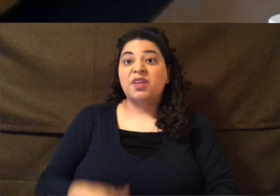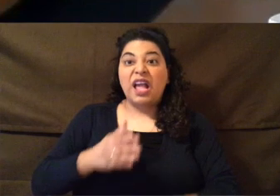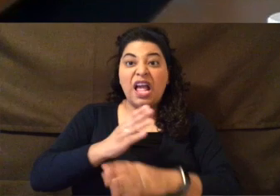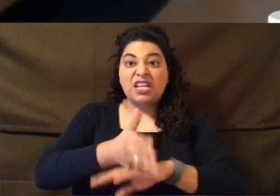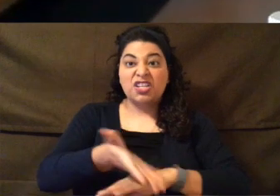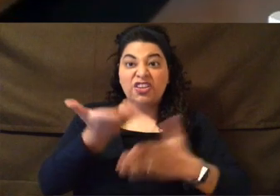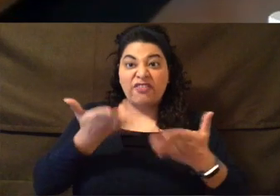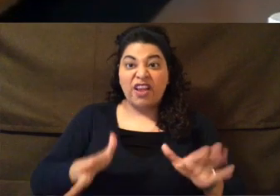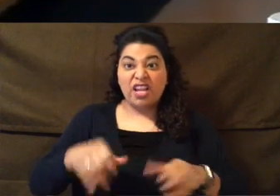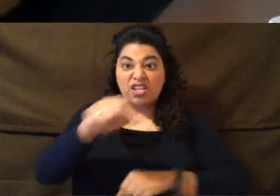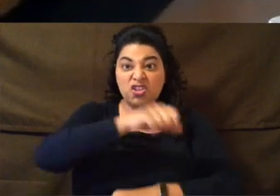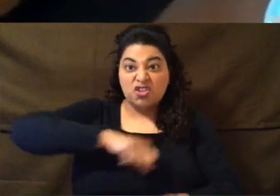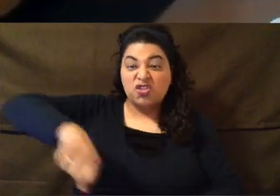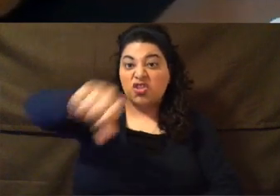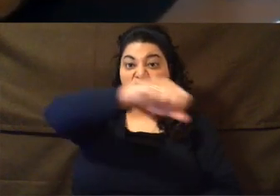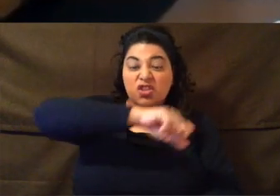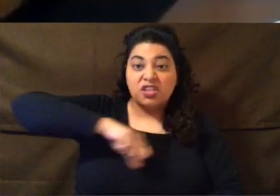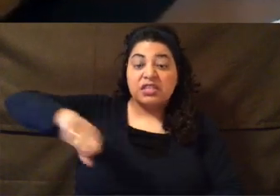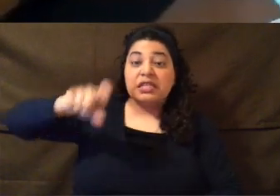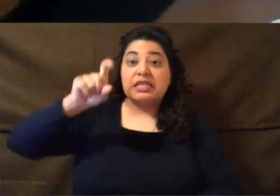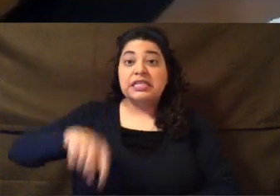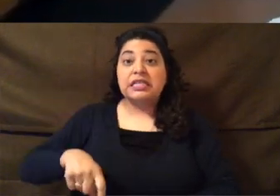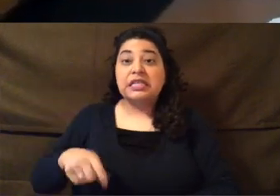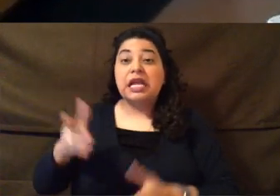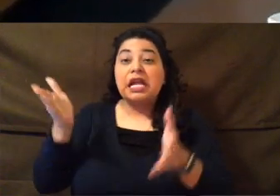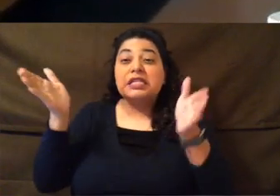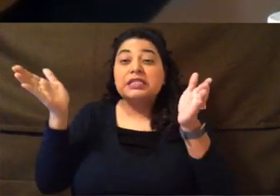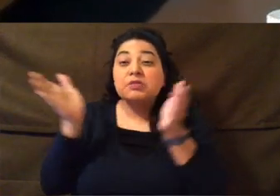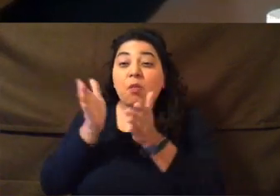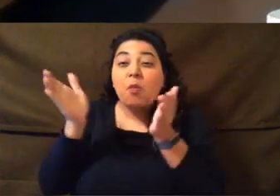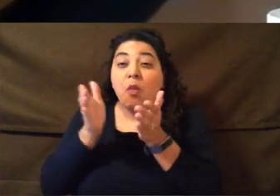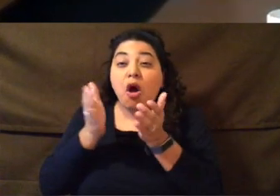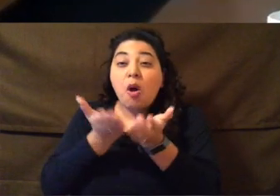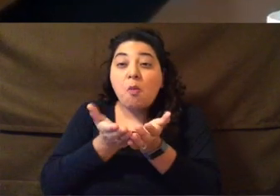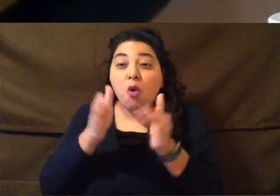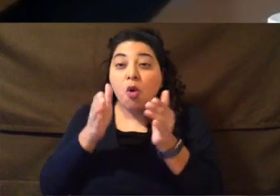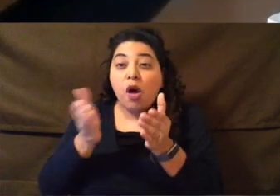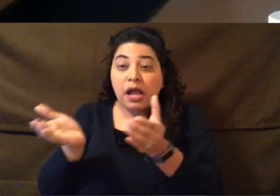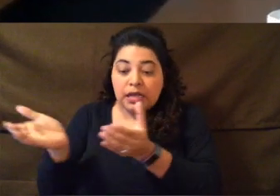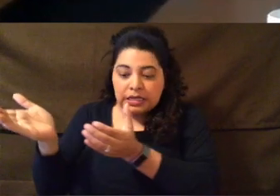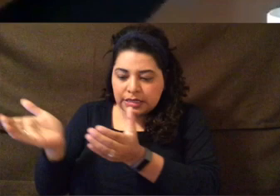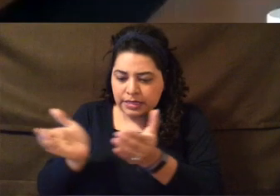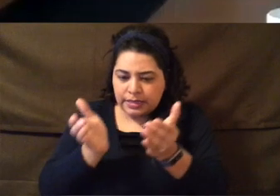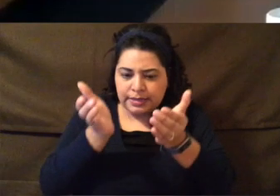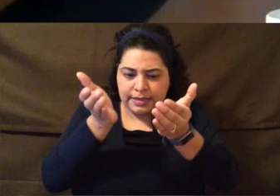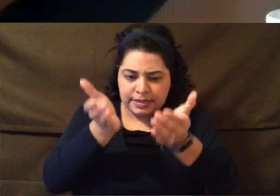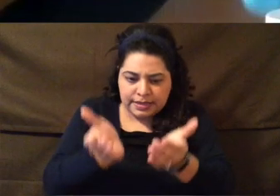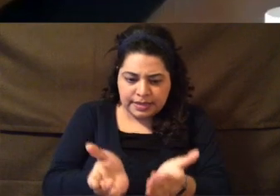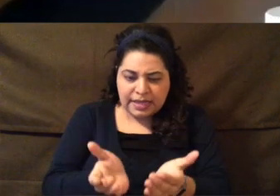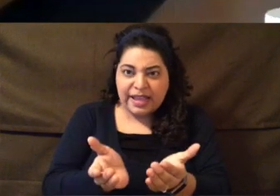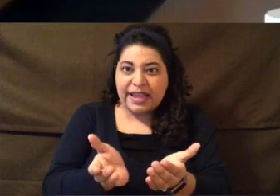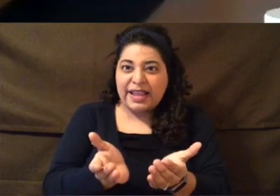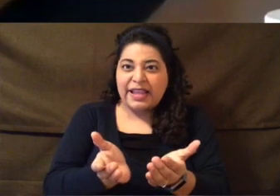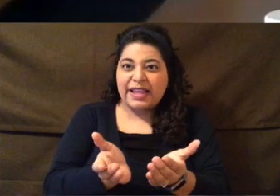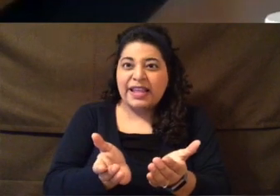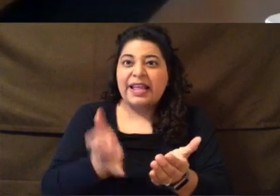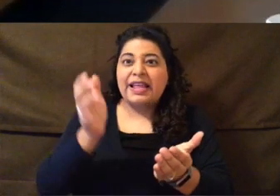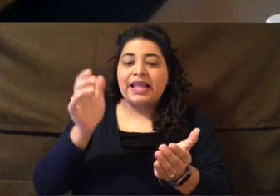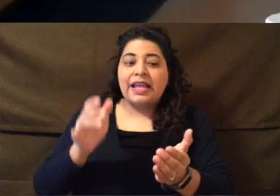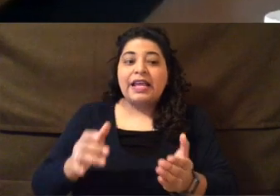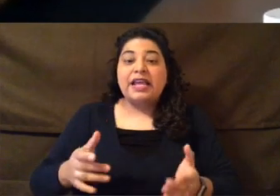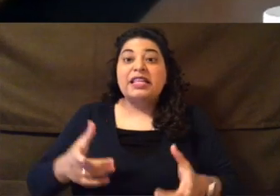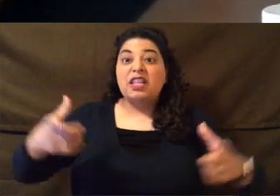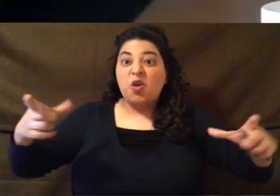After you've stirred it up, you need to put in the small glass bowl into the